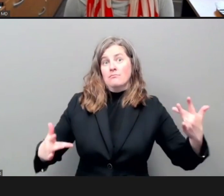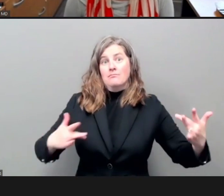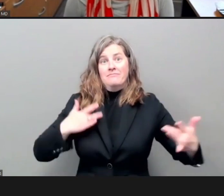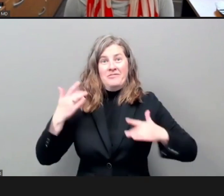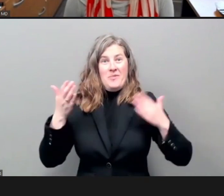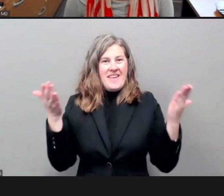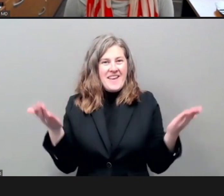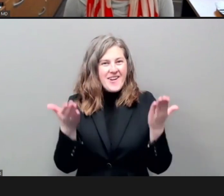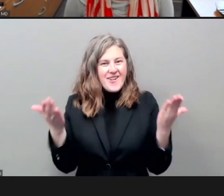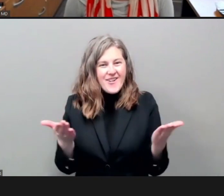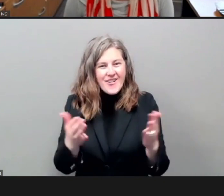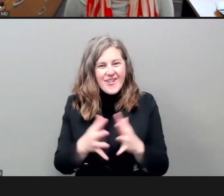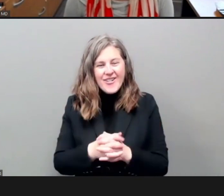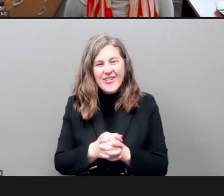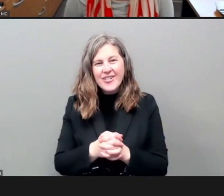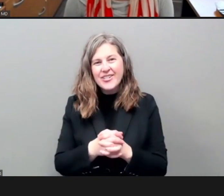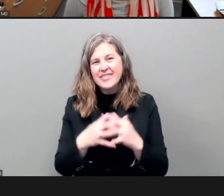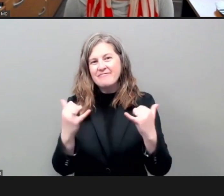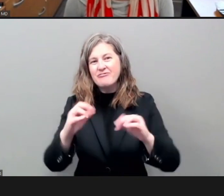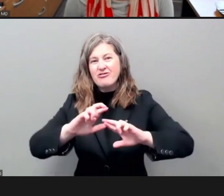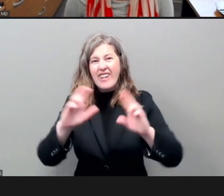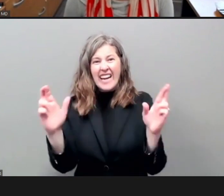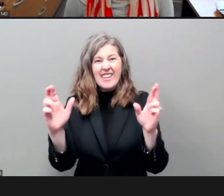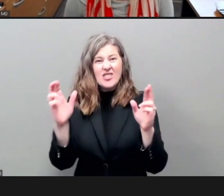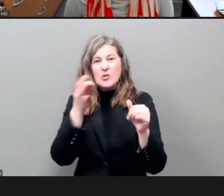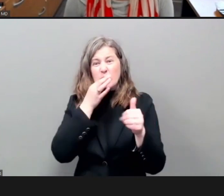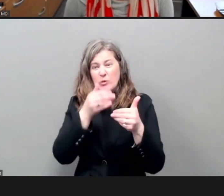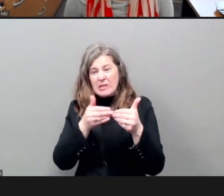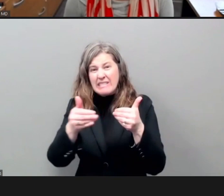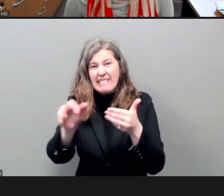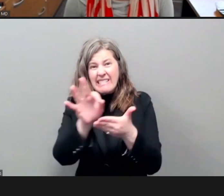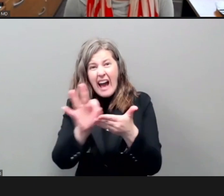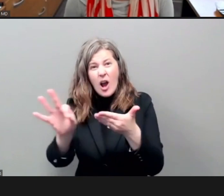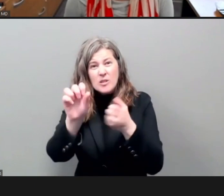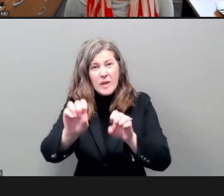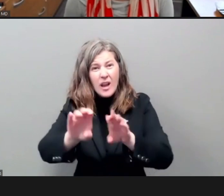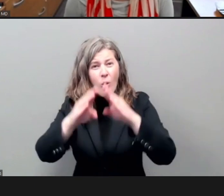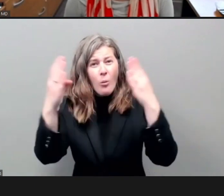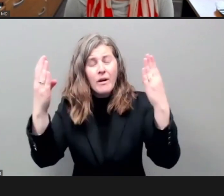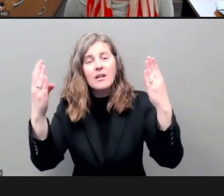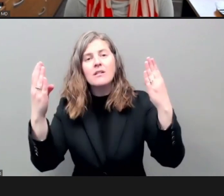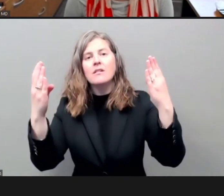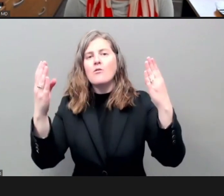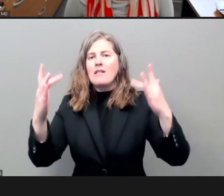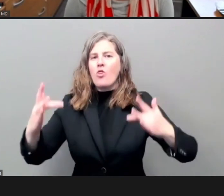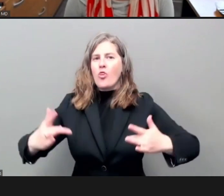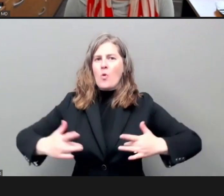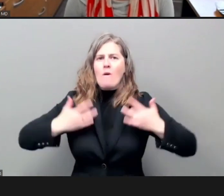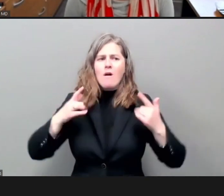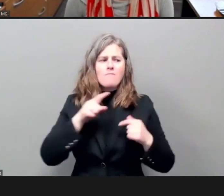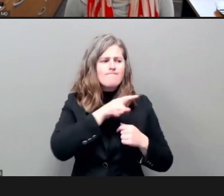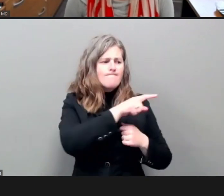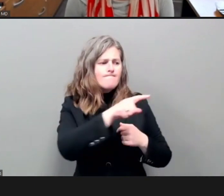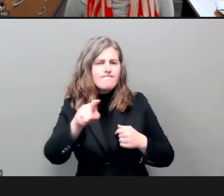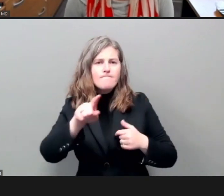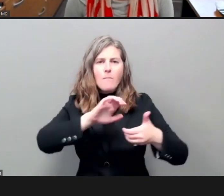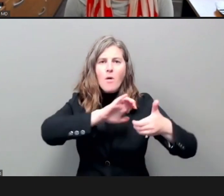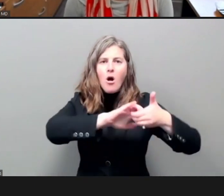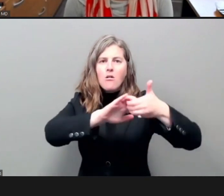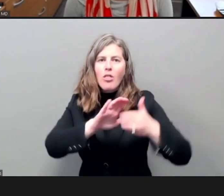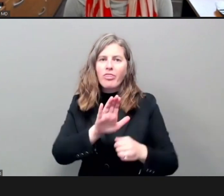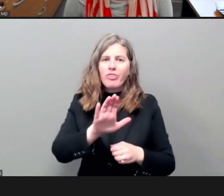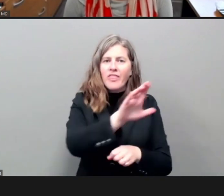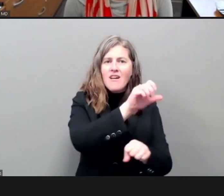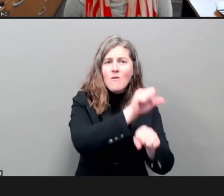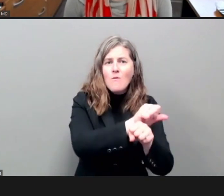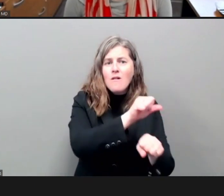position and am thrilled with the work of so many of our partners. And at the